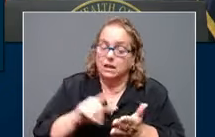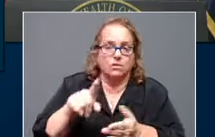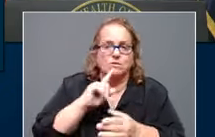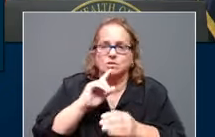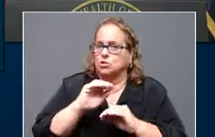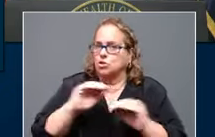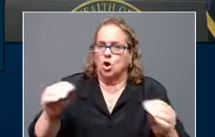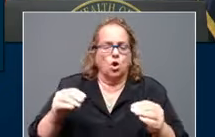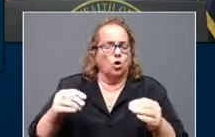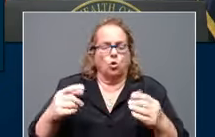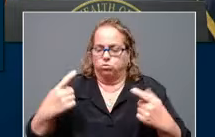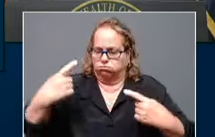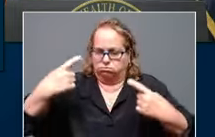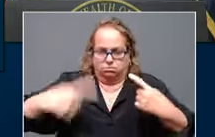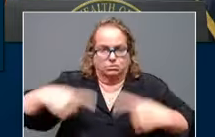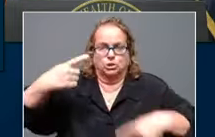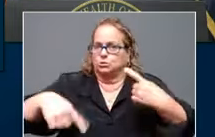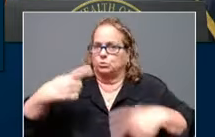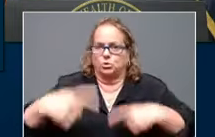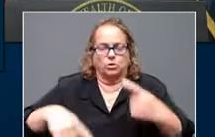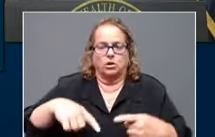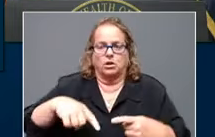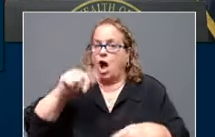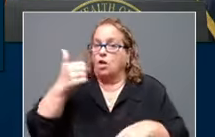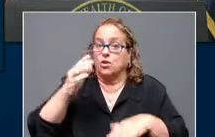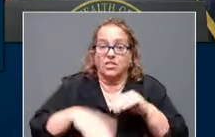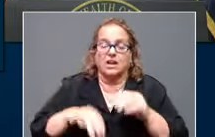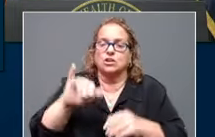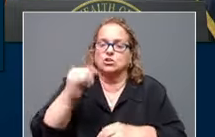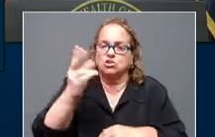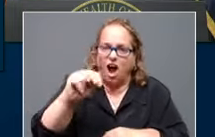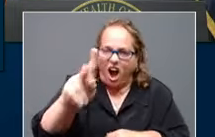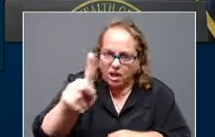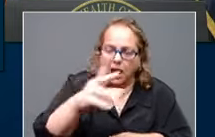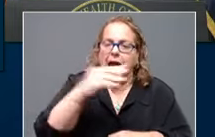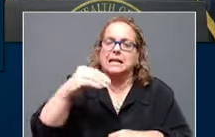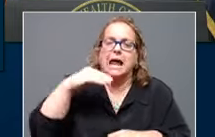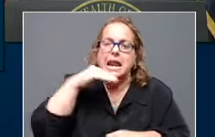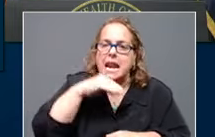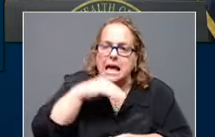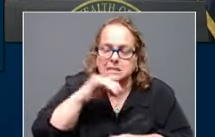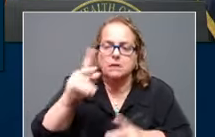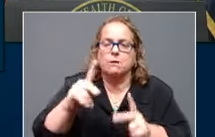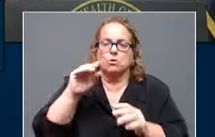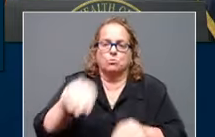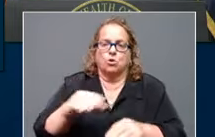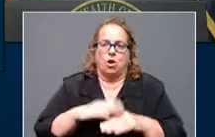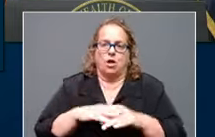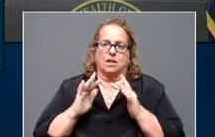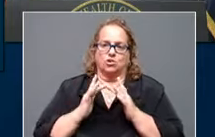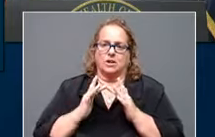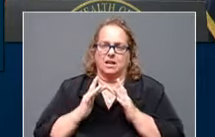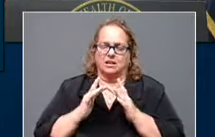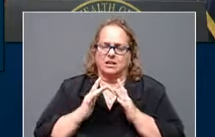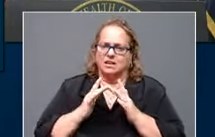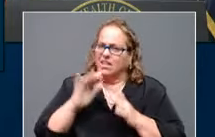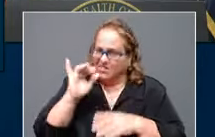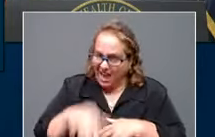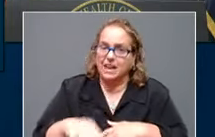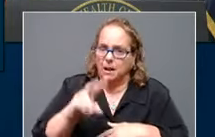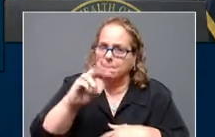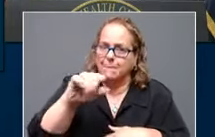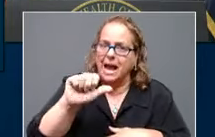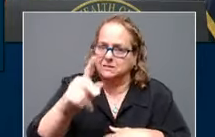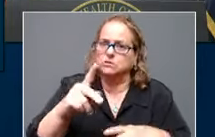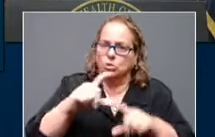back in school in this last school year. And you've just heard from a superintendent that shows you that in the first almost 2